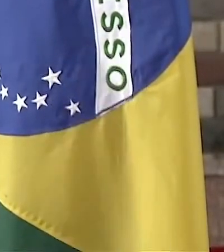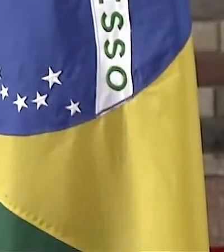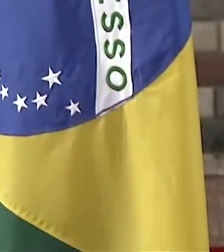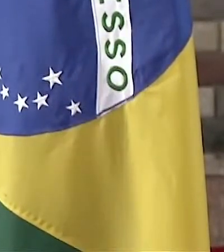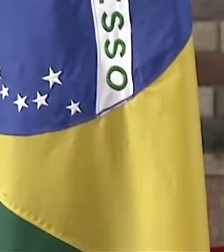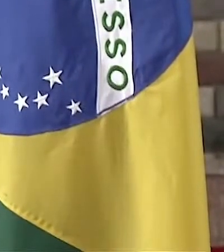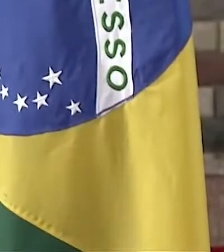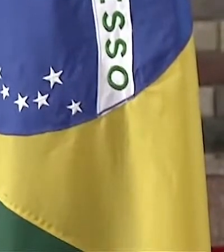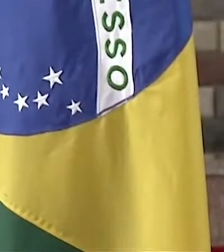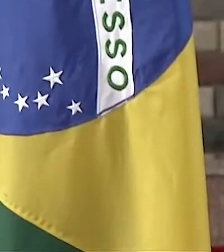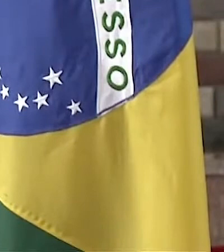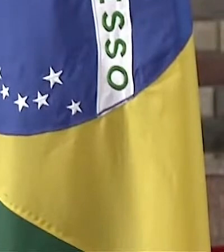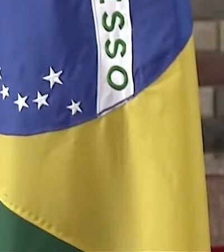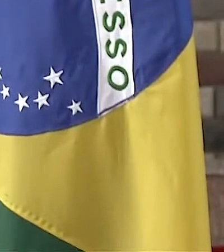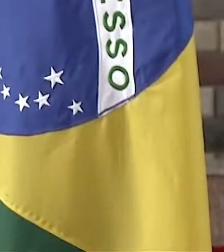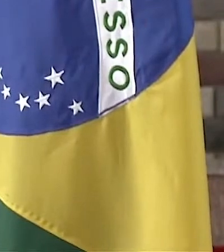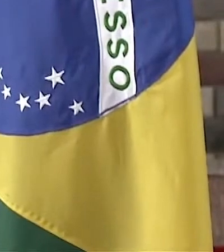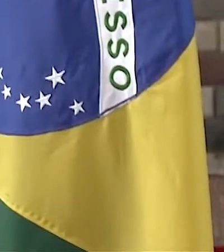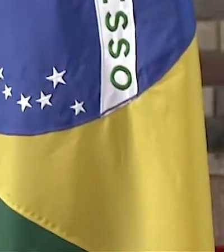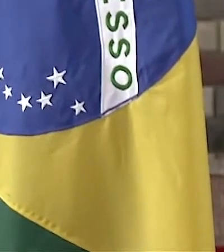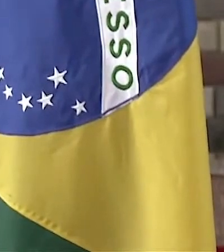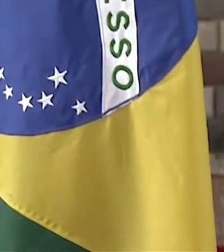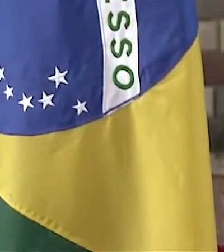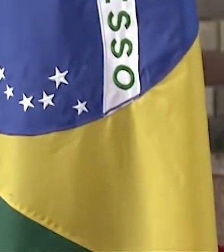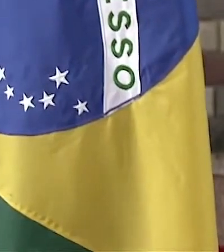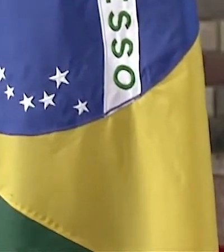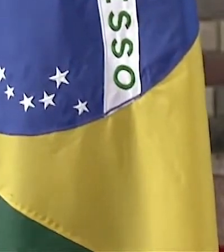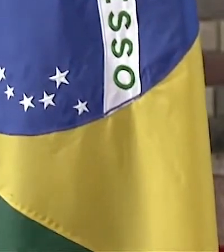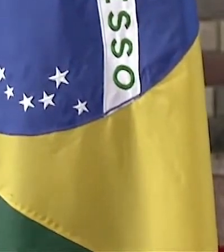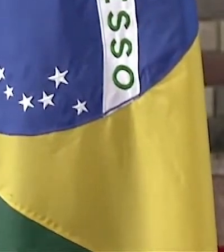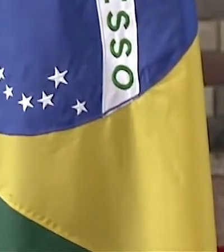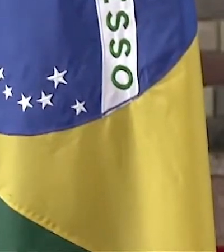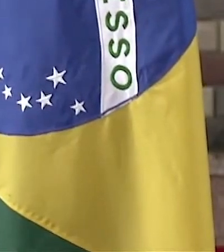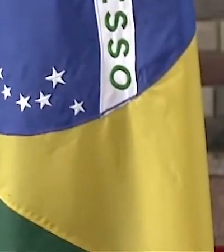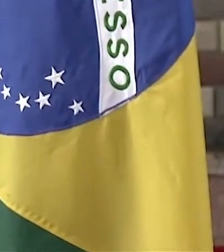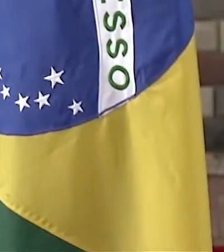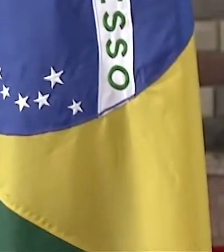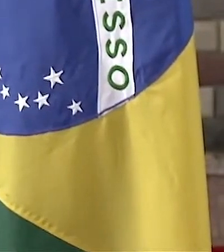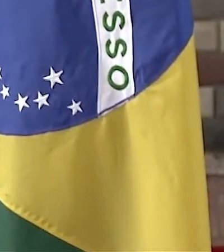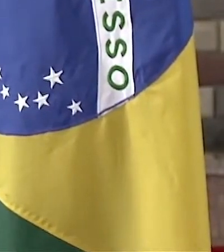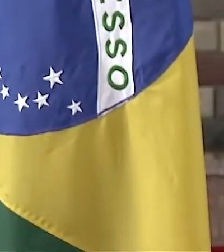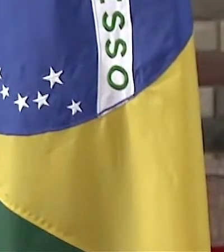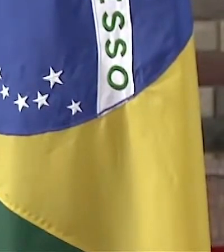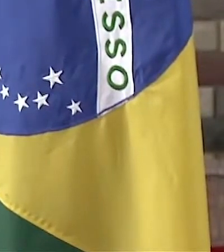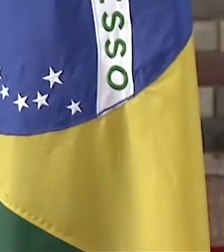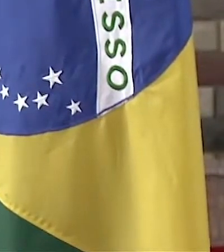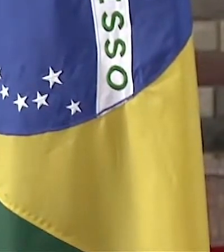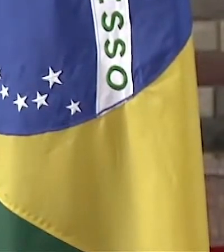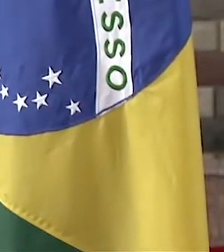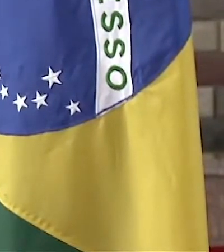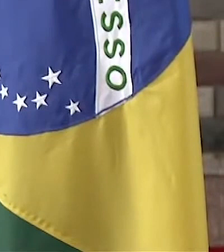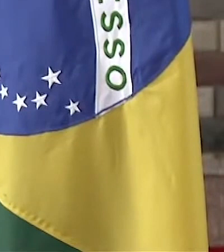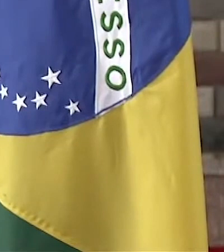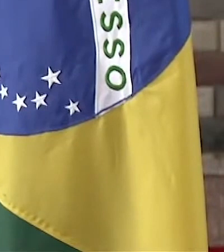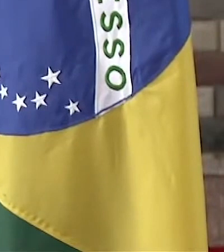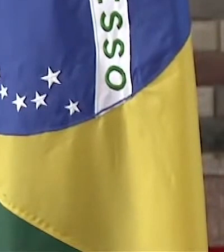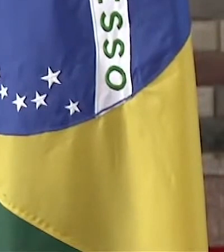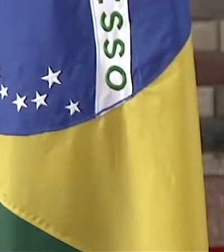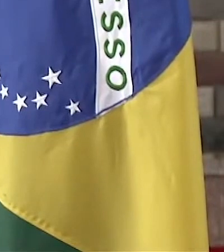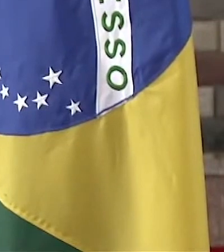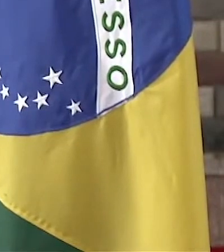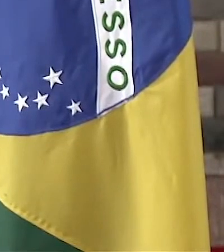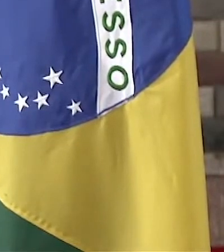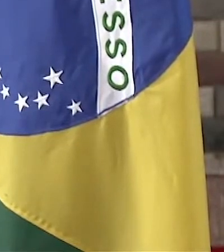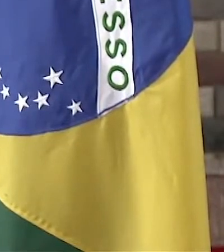many other ministers. E o nosso vice-presidente da República, and our vice-president of the Republic,